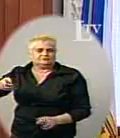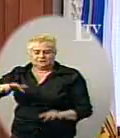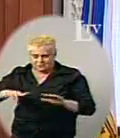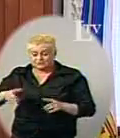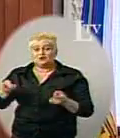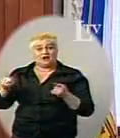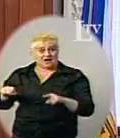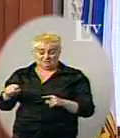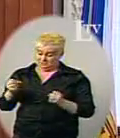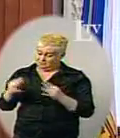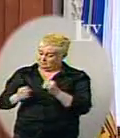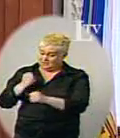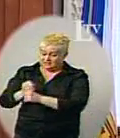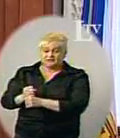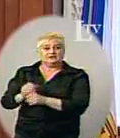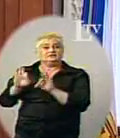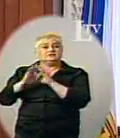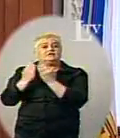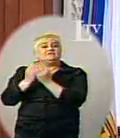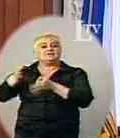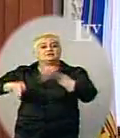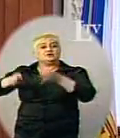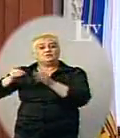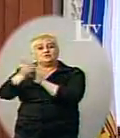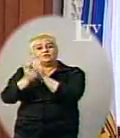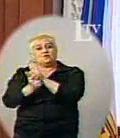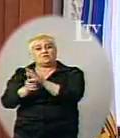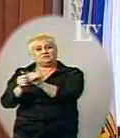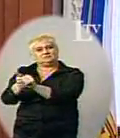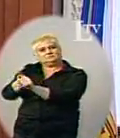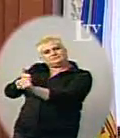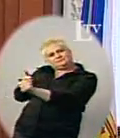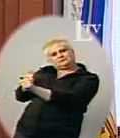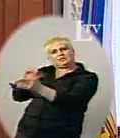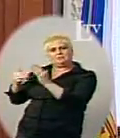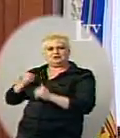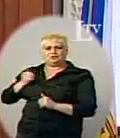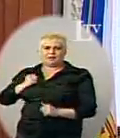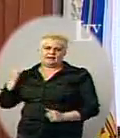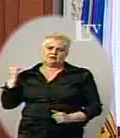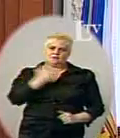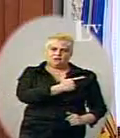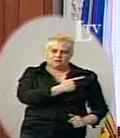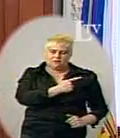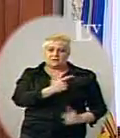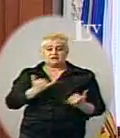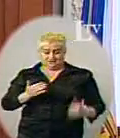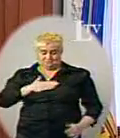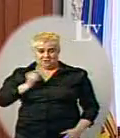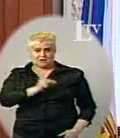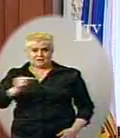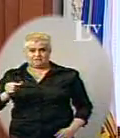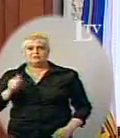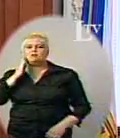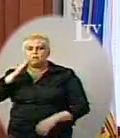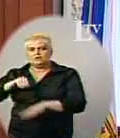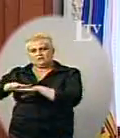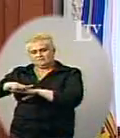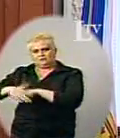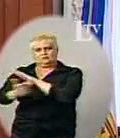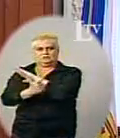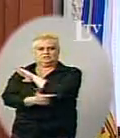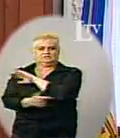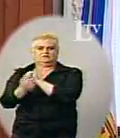to fall behind that of other Canadian jurisdictions. My government will correct that through